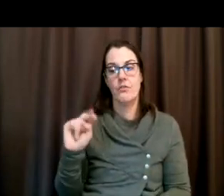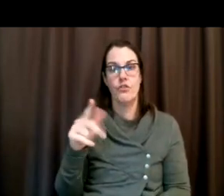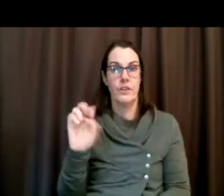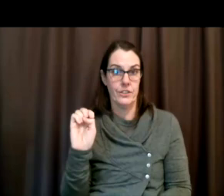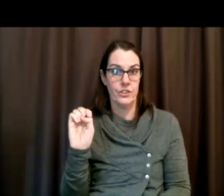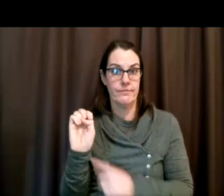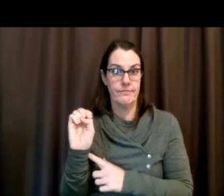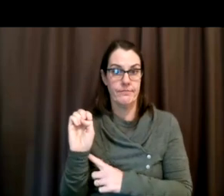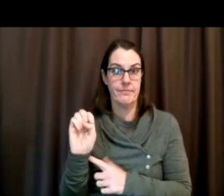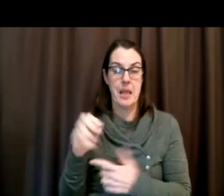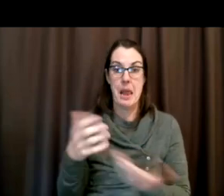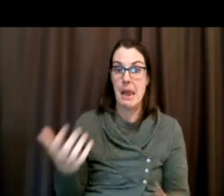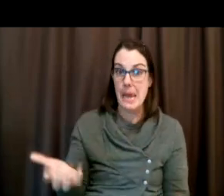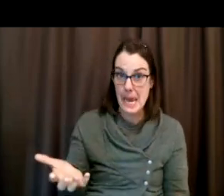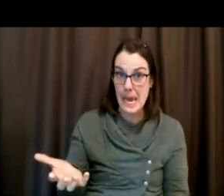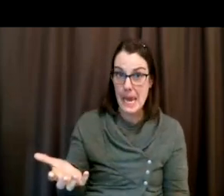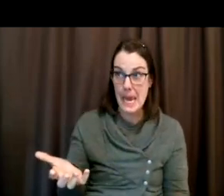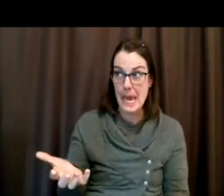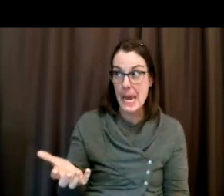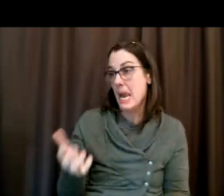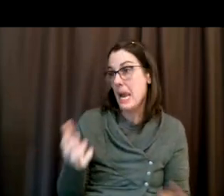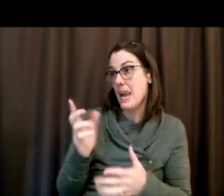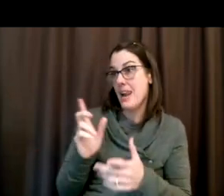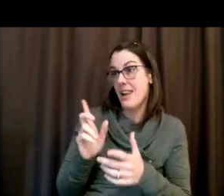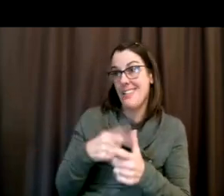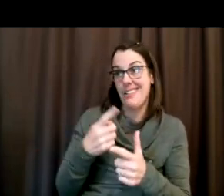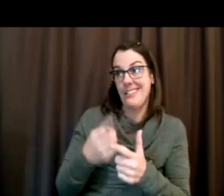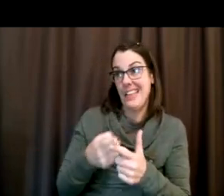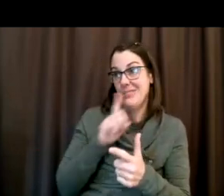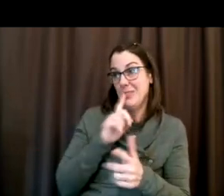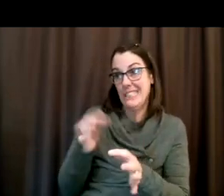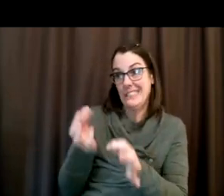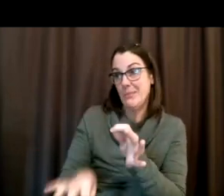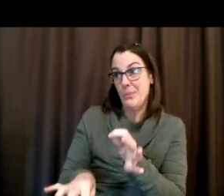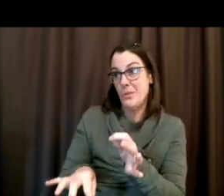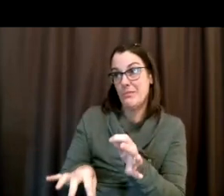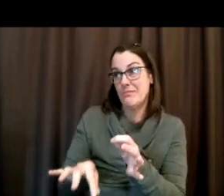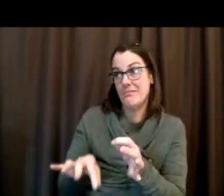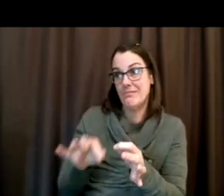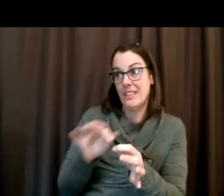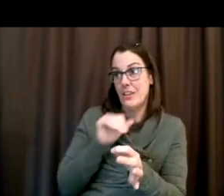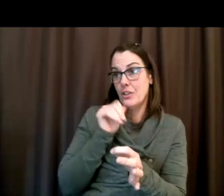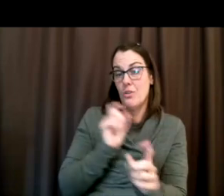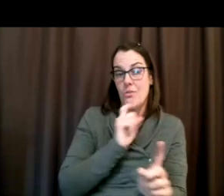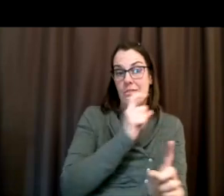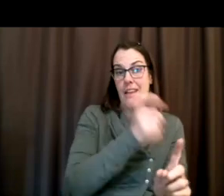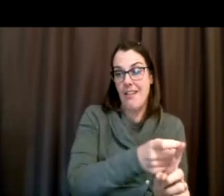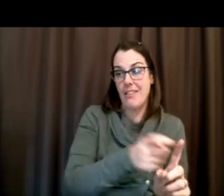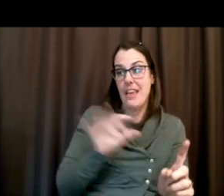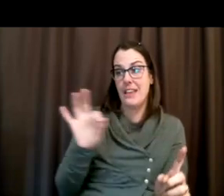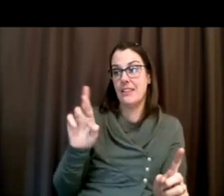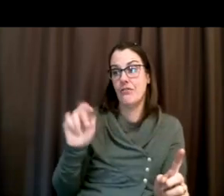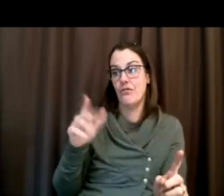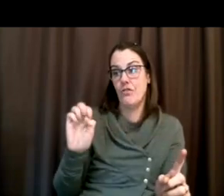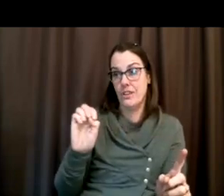I mean, put simply, you don't allocate fringe benefit expenses to that grant in your accounting software,